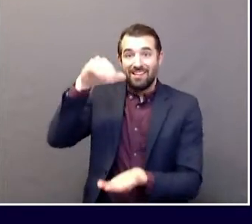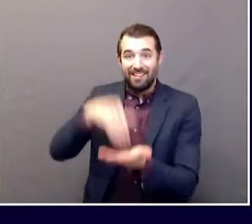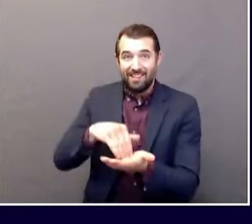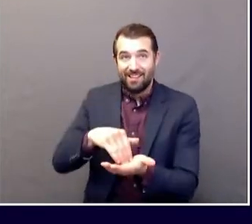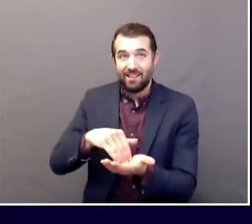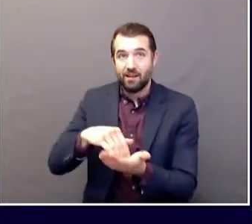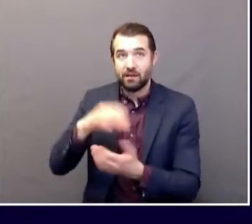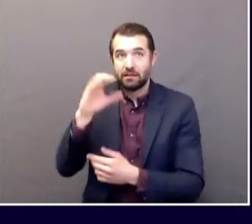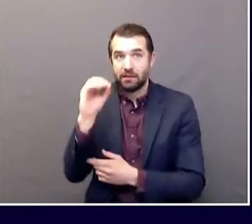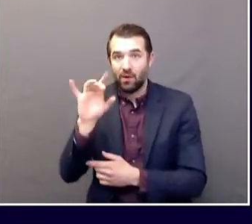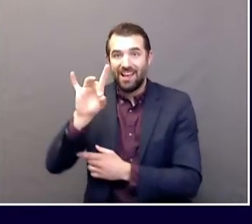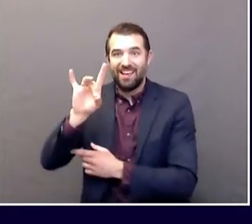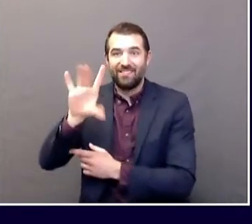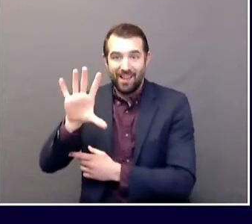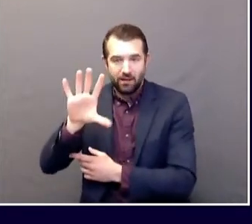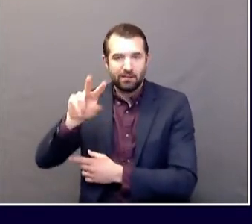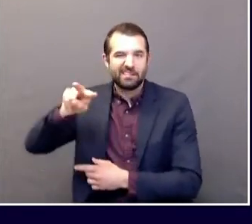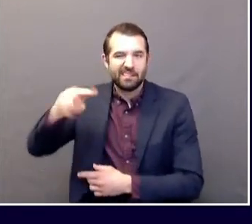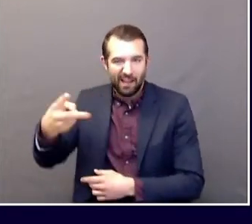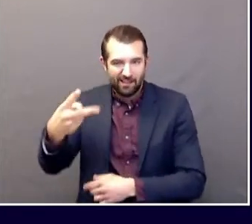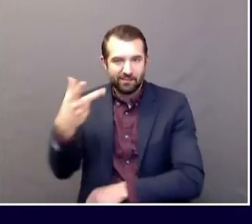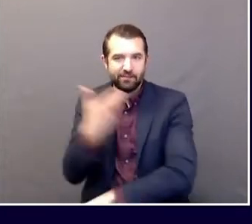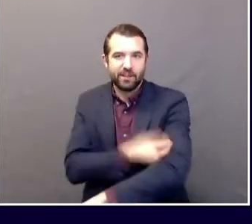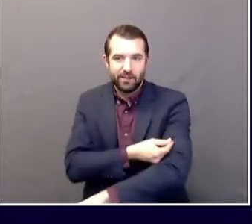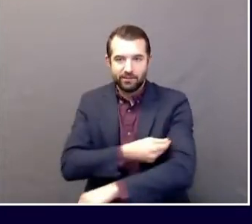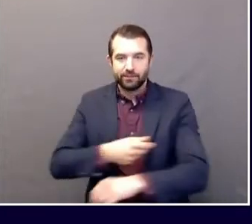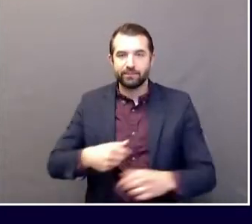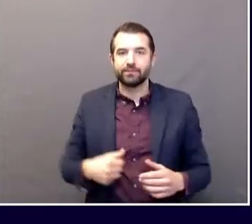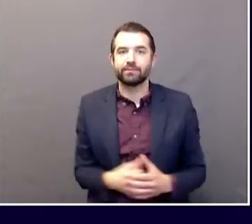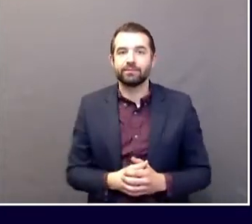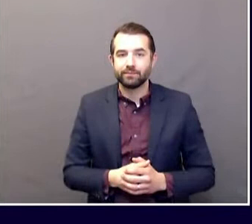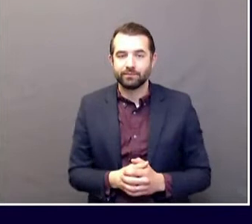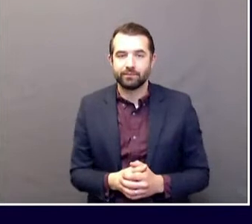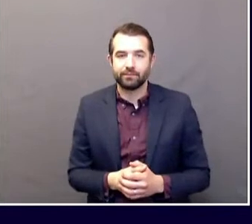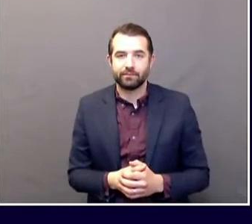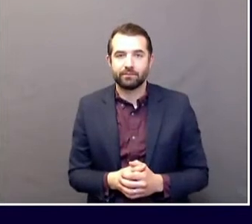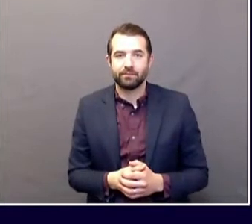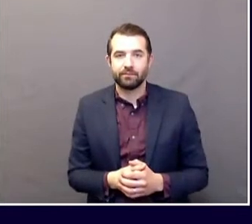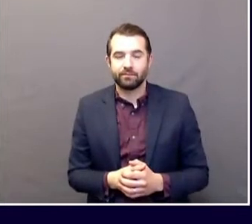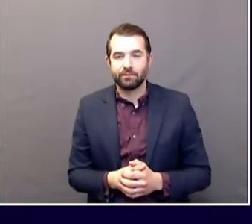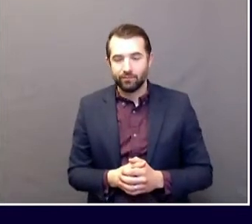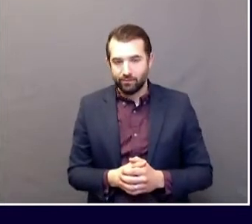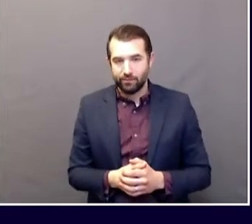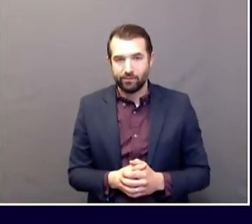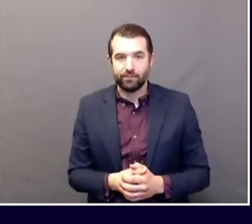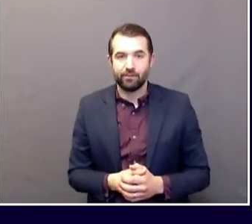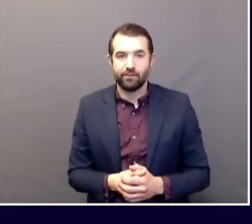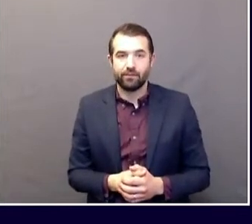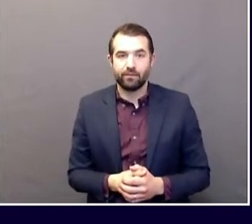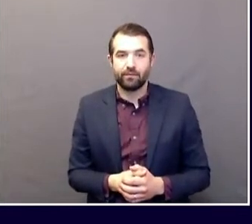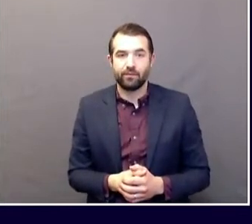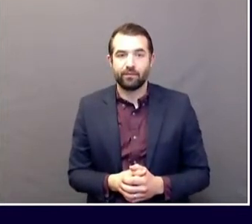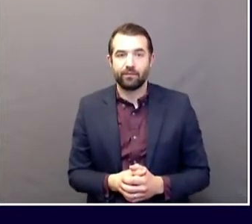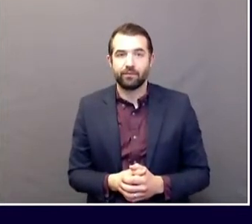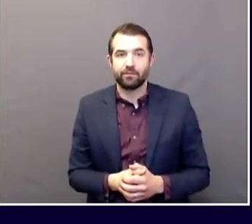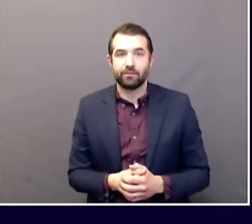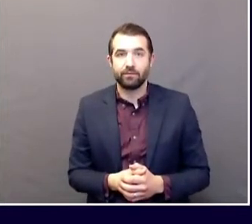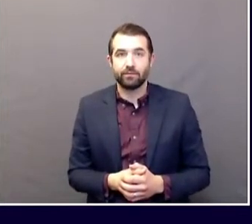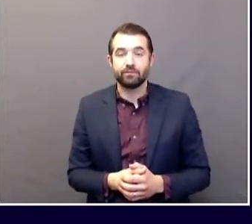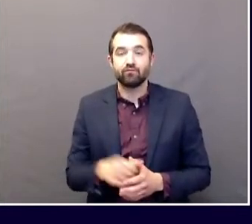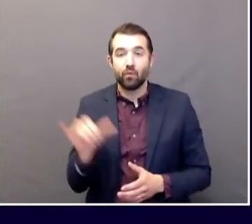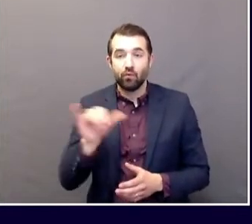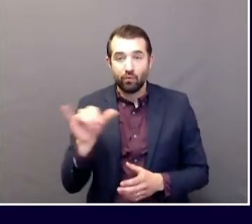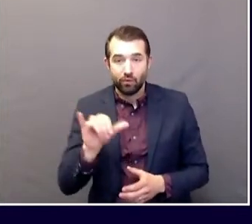80,085 are second or final doses of the COVID-19 vaccination series. We've also received